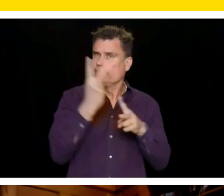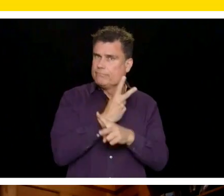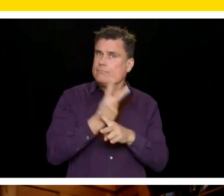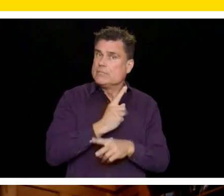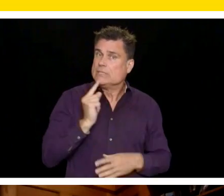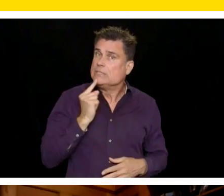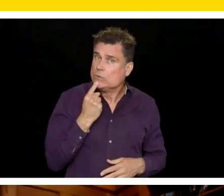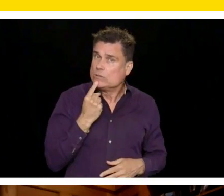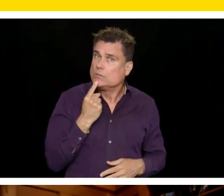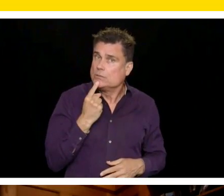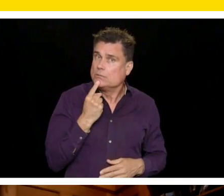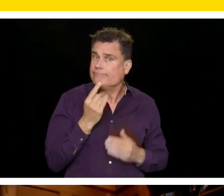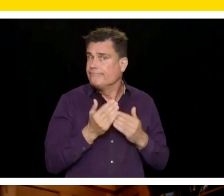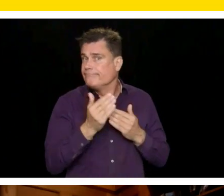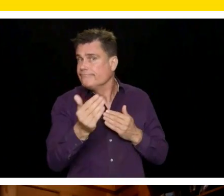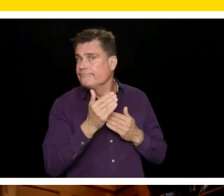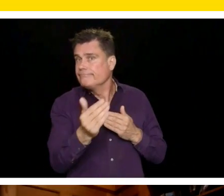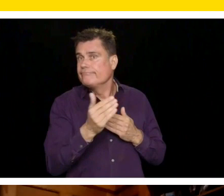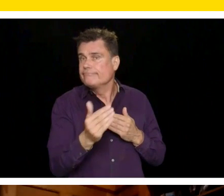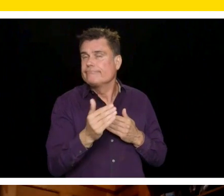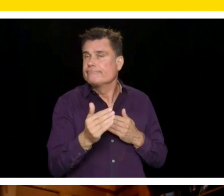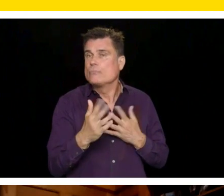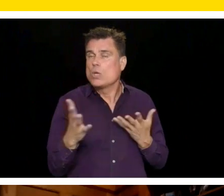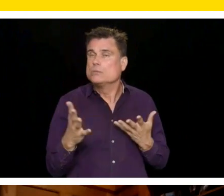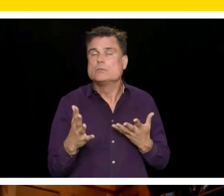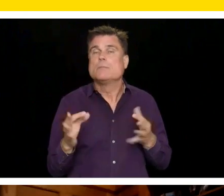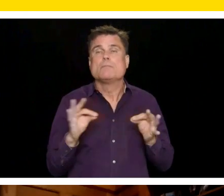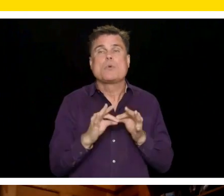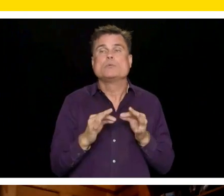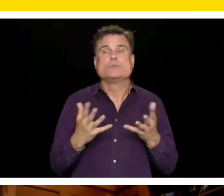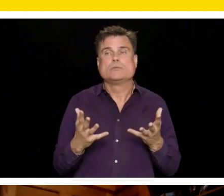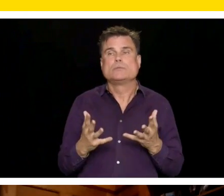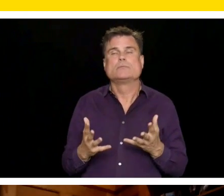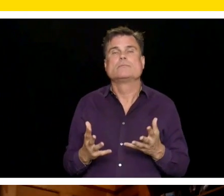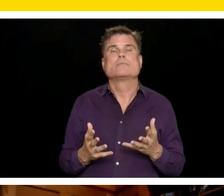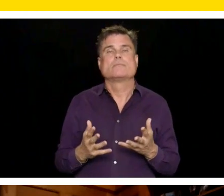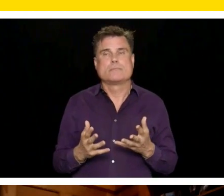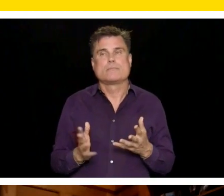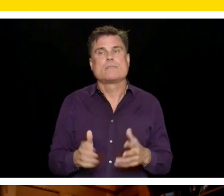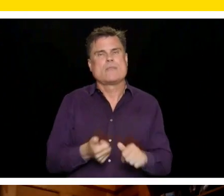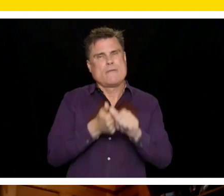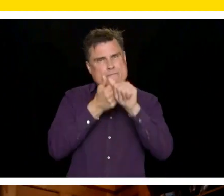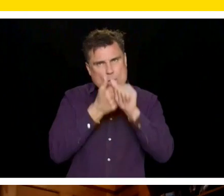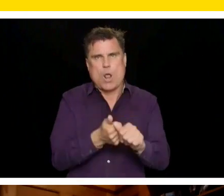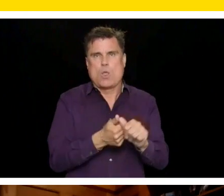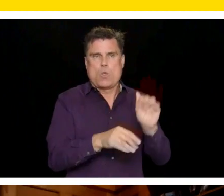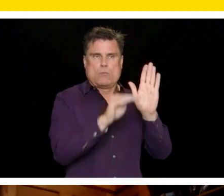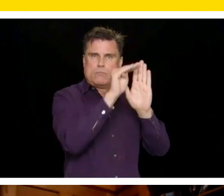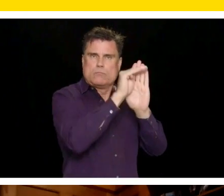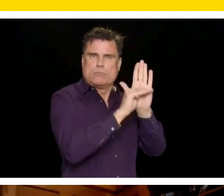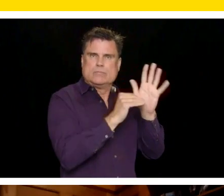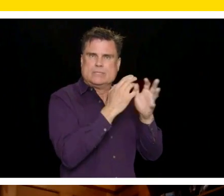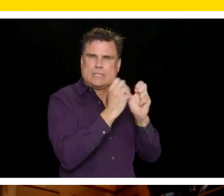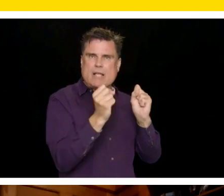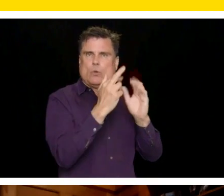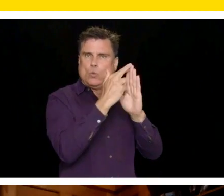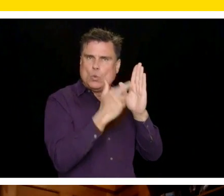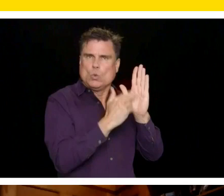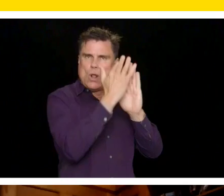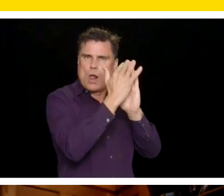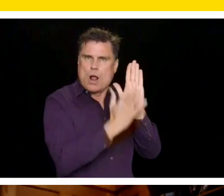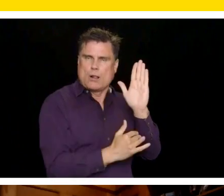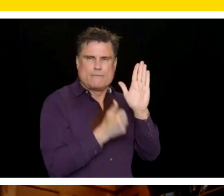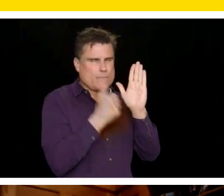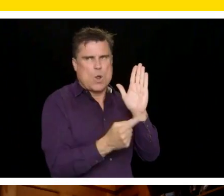that's what we need to do right now. Looking ahead, though, and what may be needed, I don't have